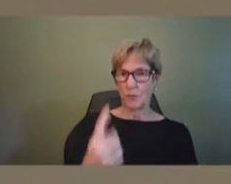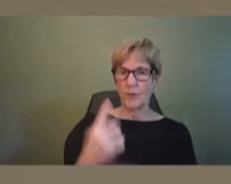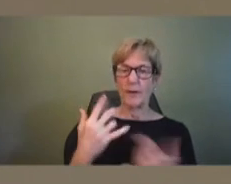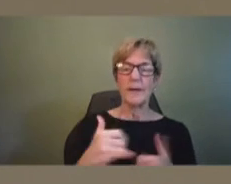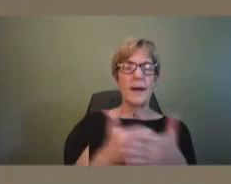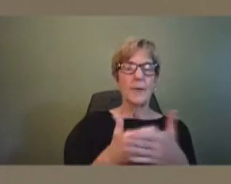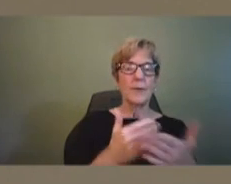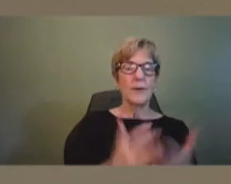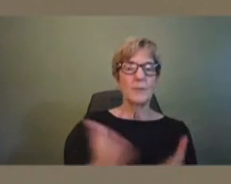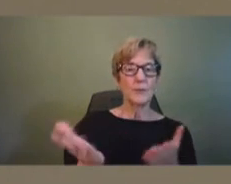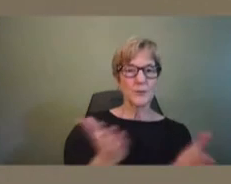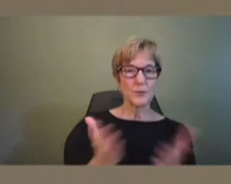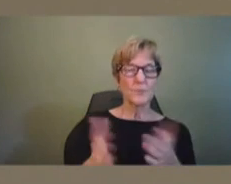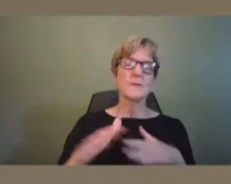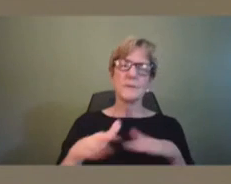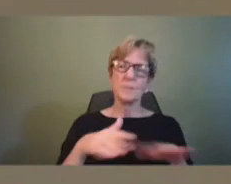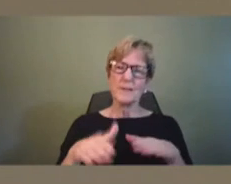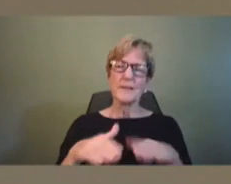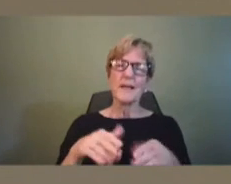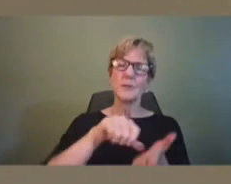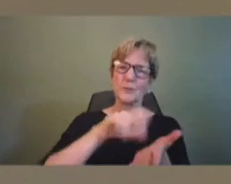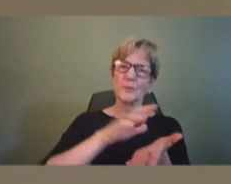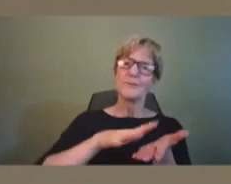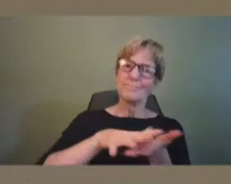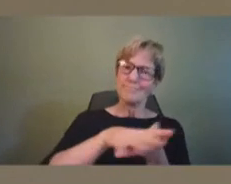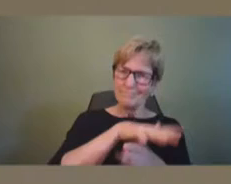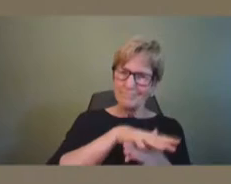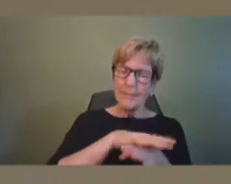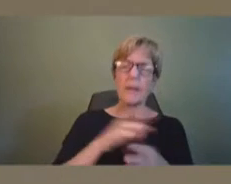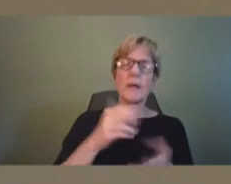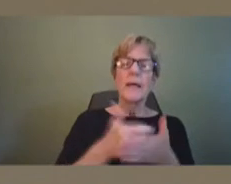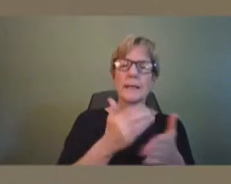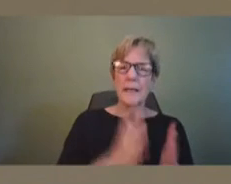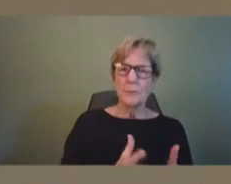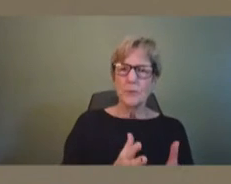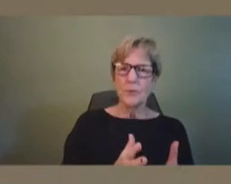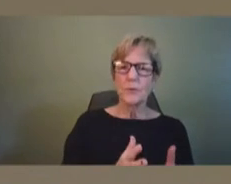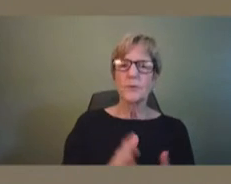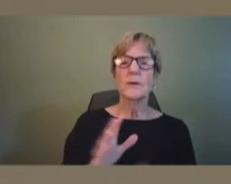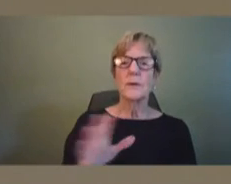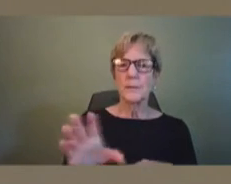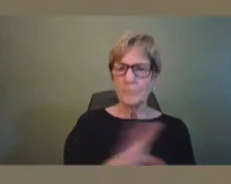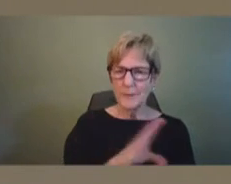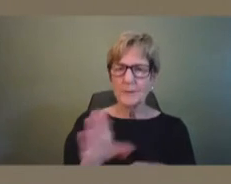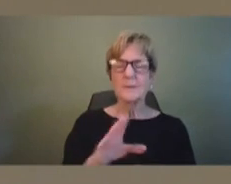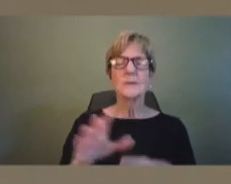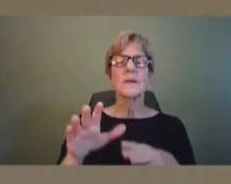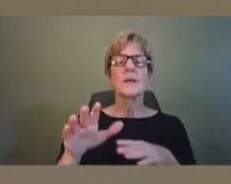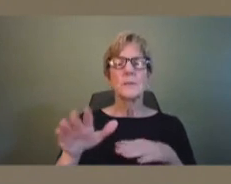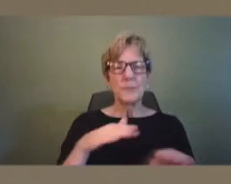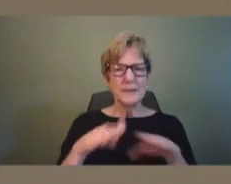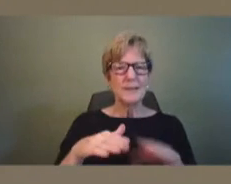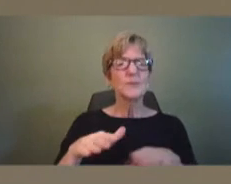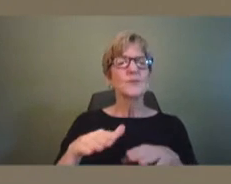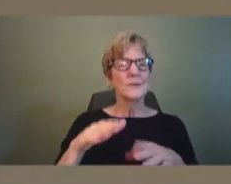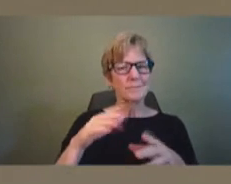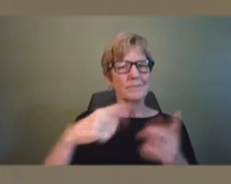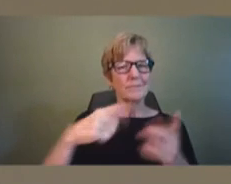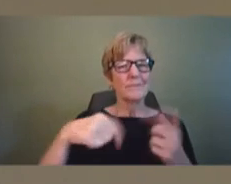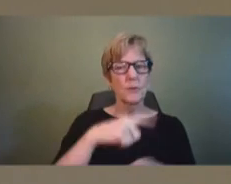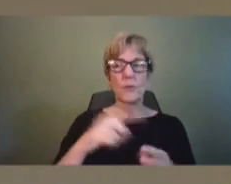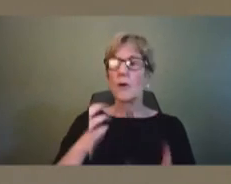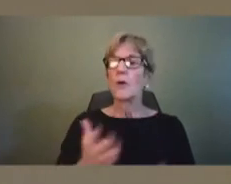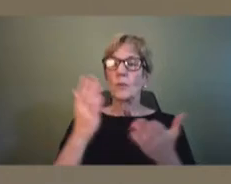Services pedestrian overlay the proposed zoning is neighborhood business pedestrian overlay staff recommends approval of this